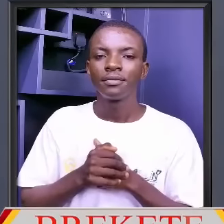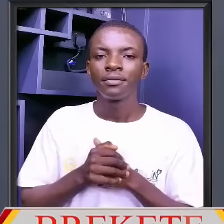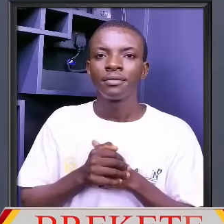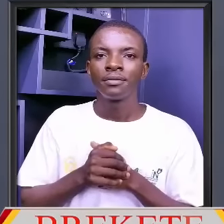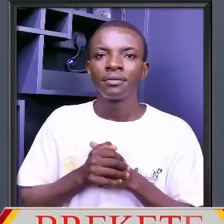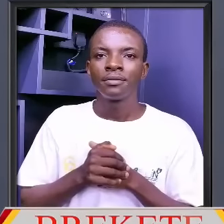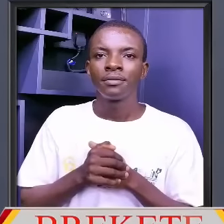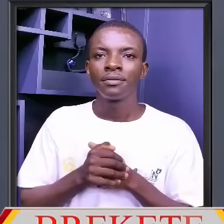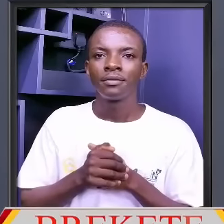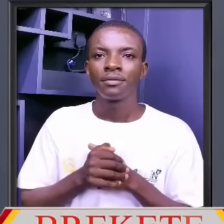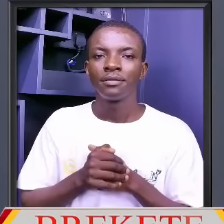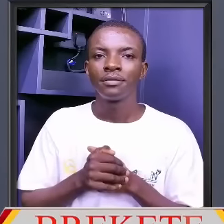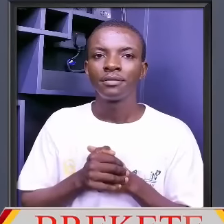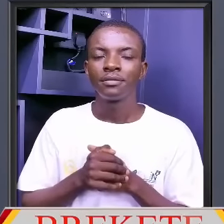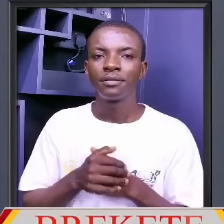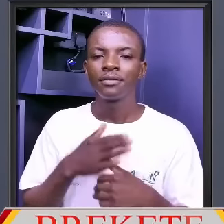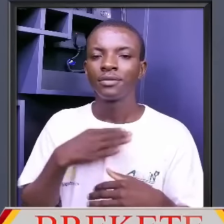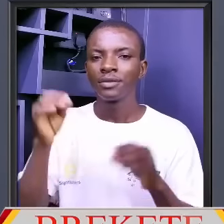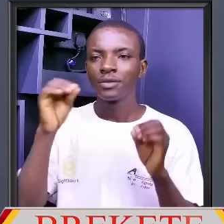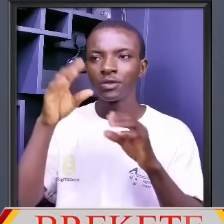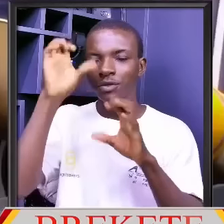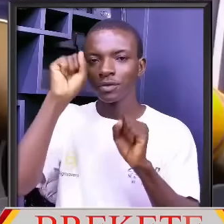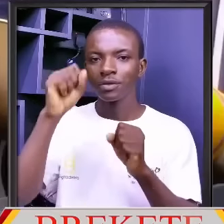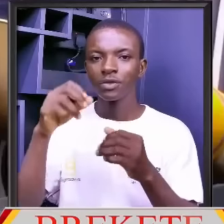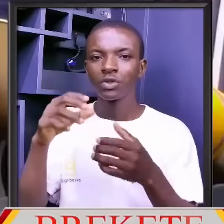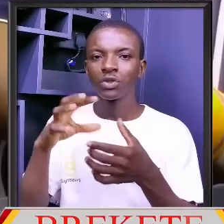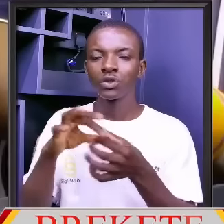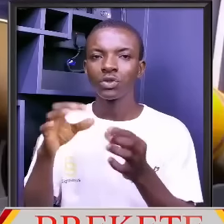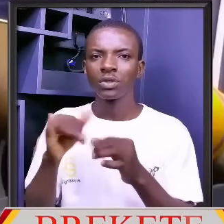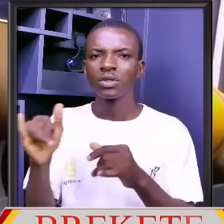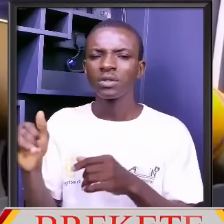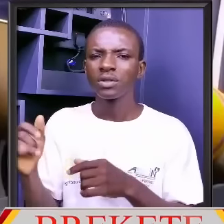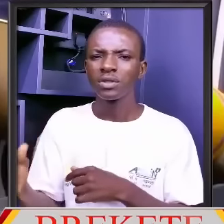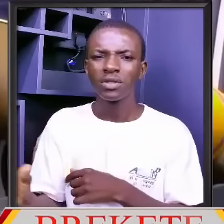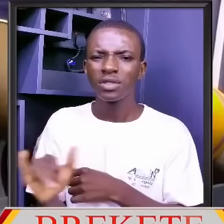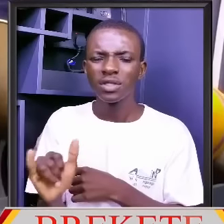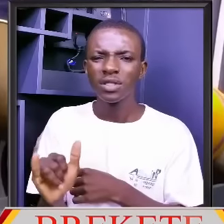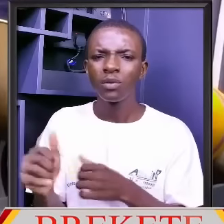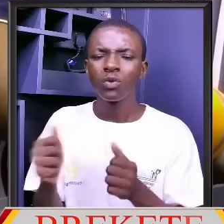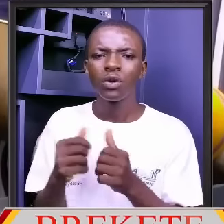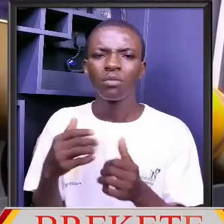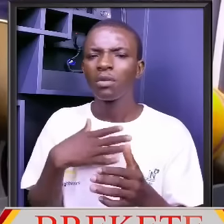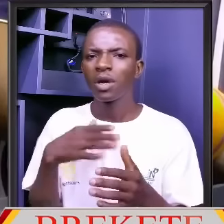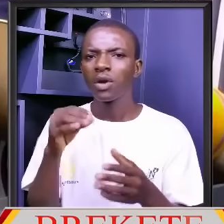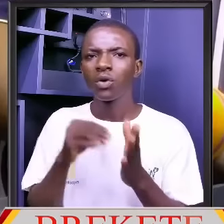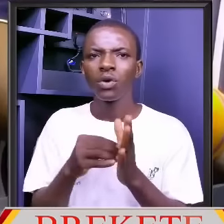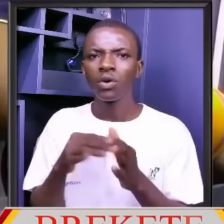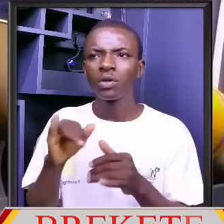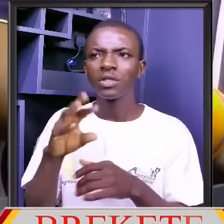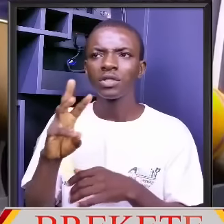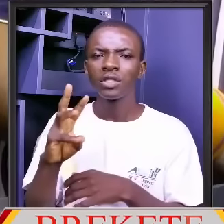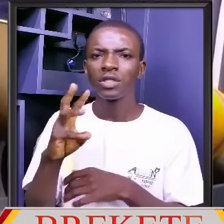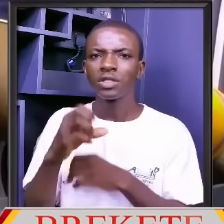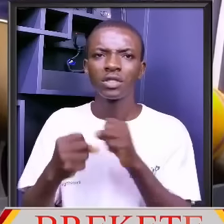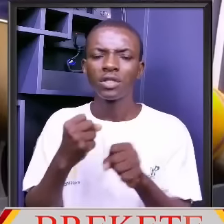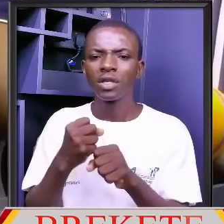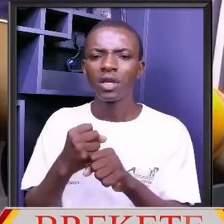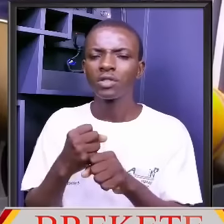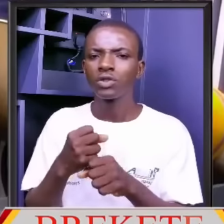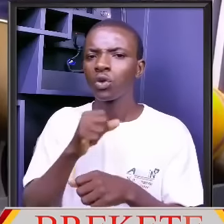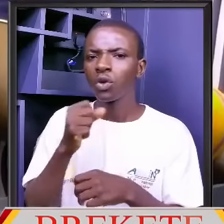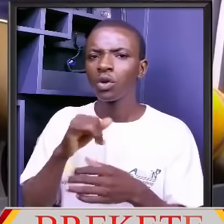Bridget Theophilus, he said, my ordinary president, that lady's story is almost the same with my own. I was 6 years old when I